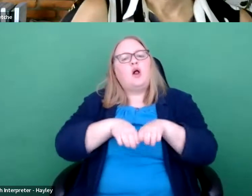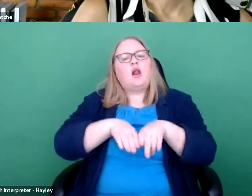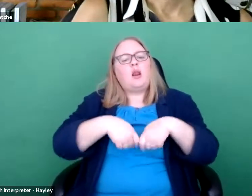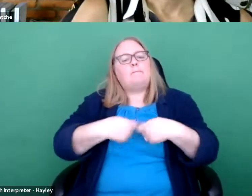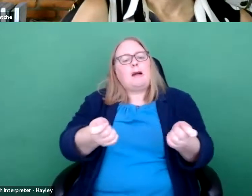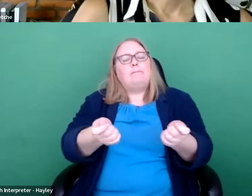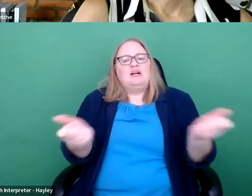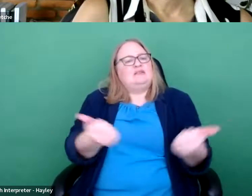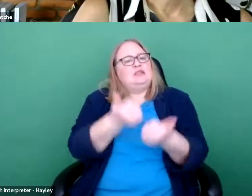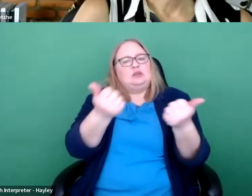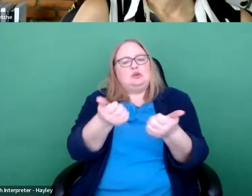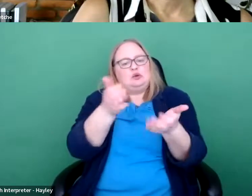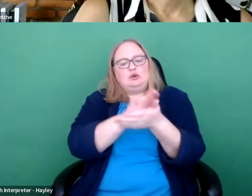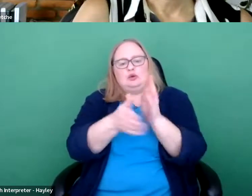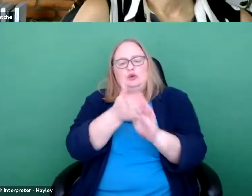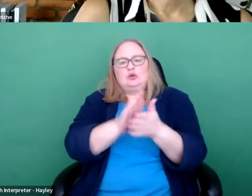that contextuality is really important.